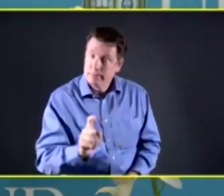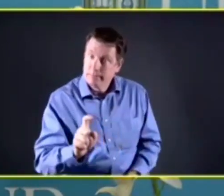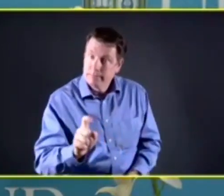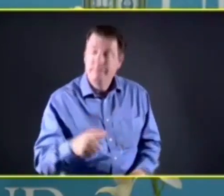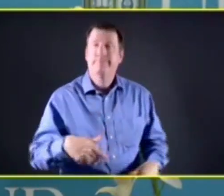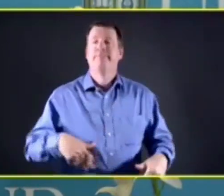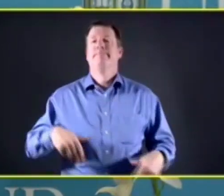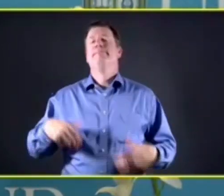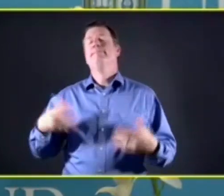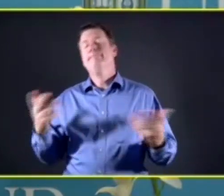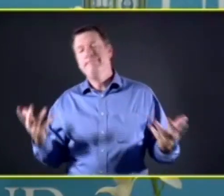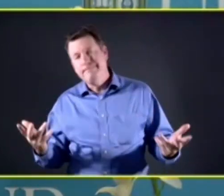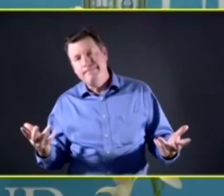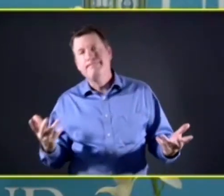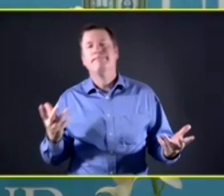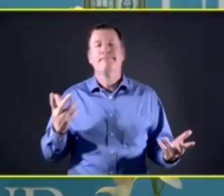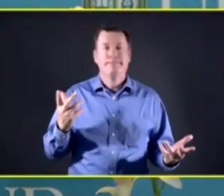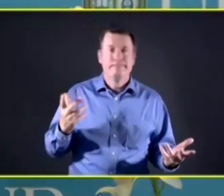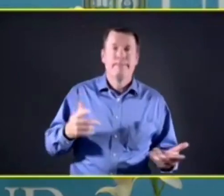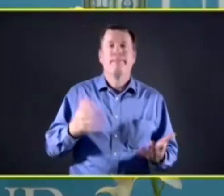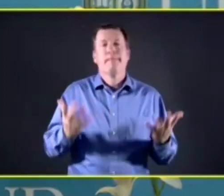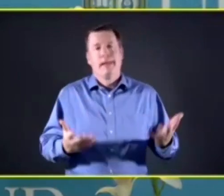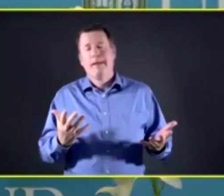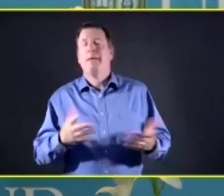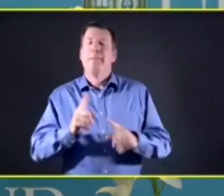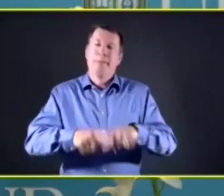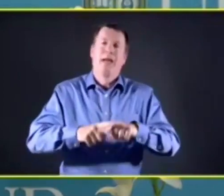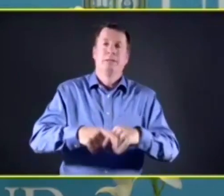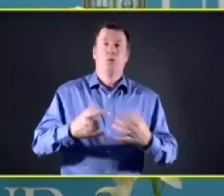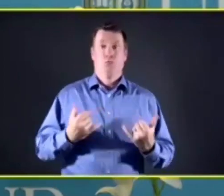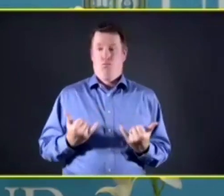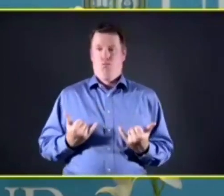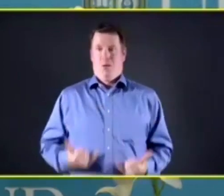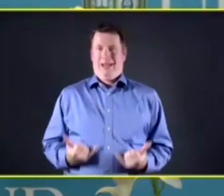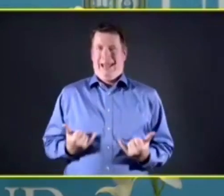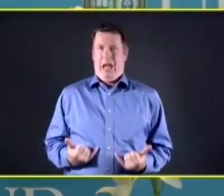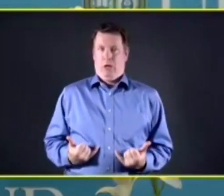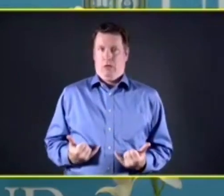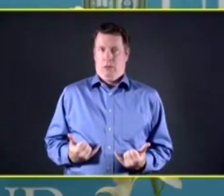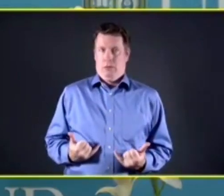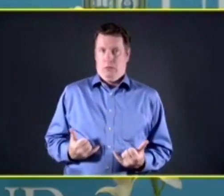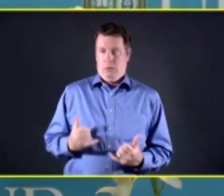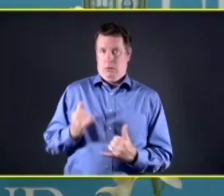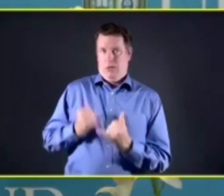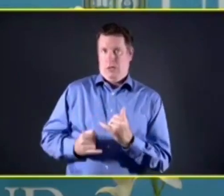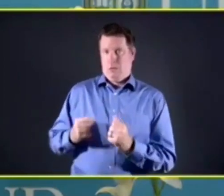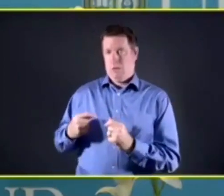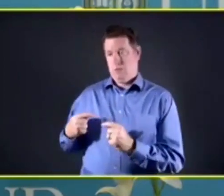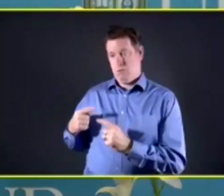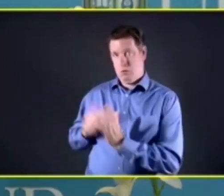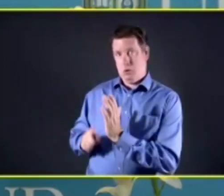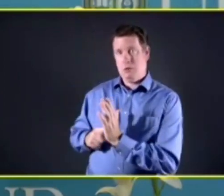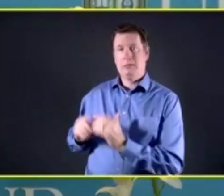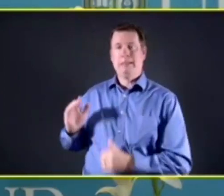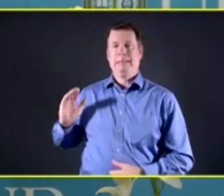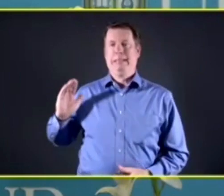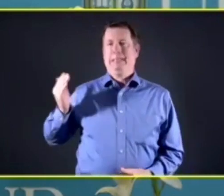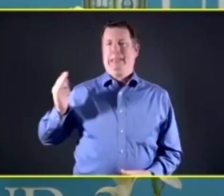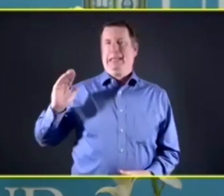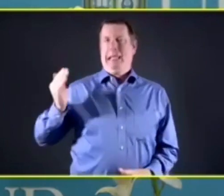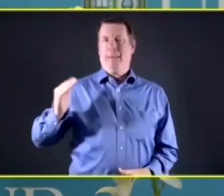history of those illnesses or cardiac manifestations, rhythm problems.